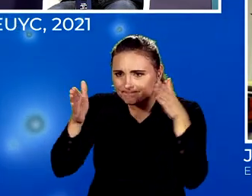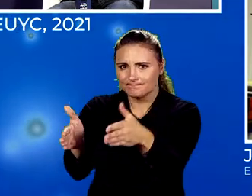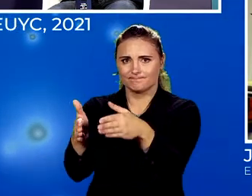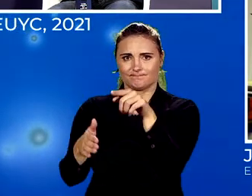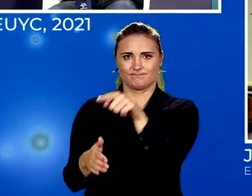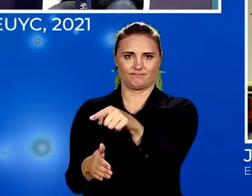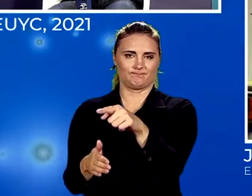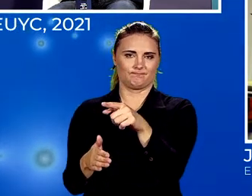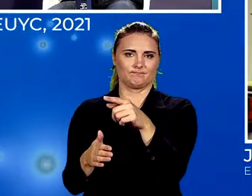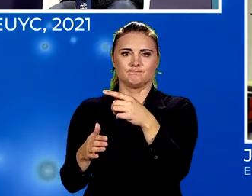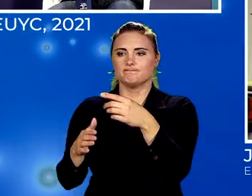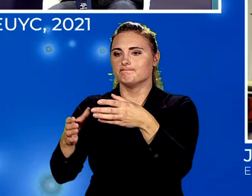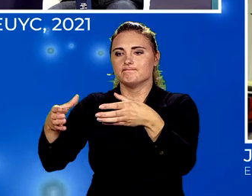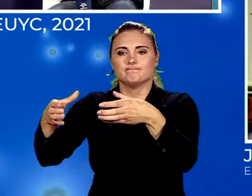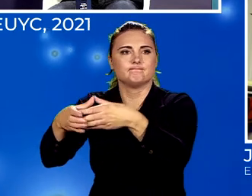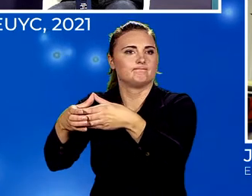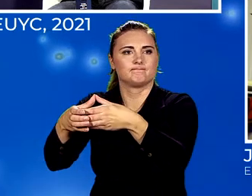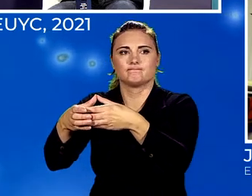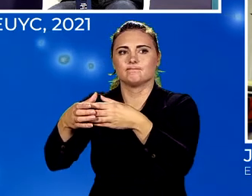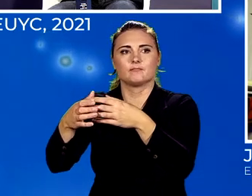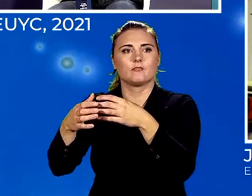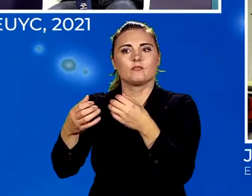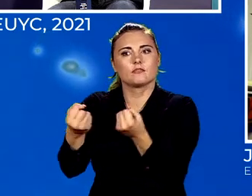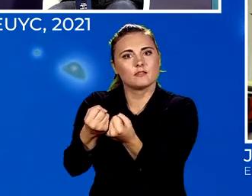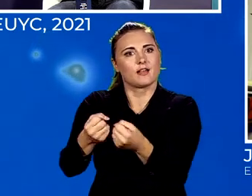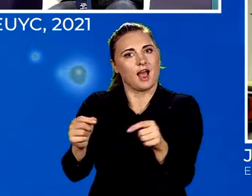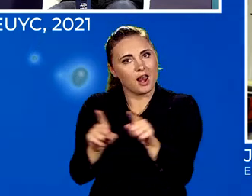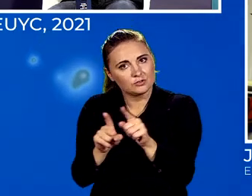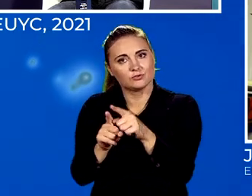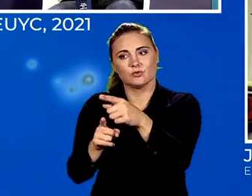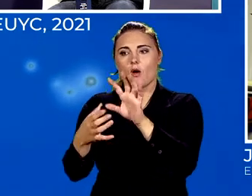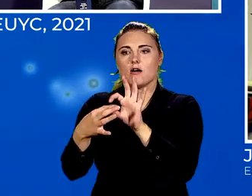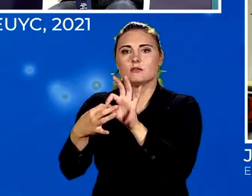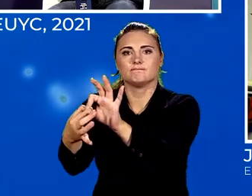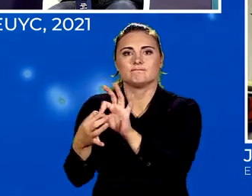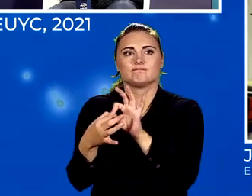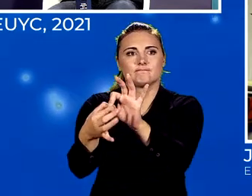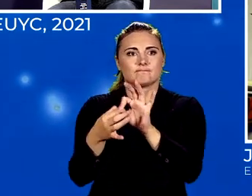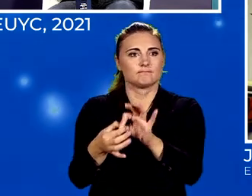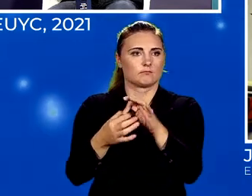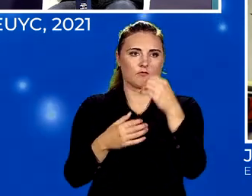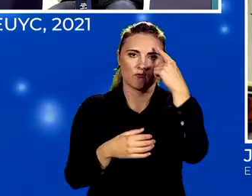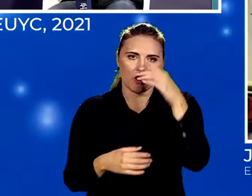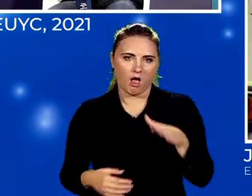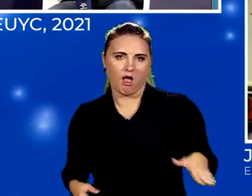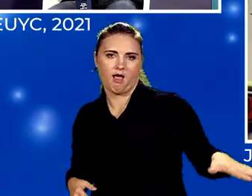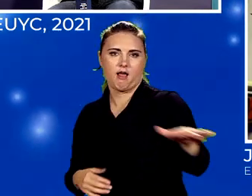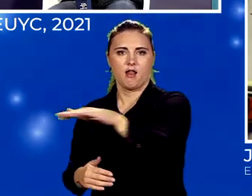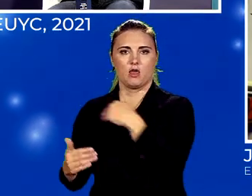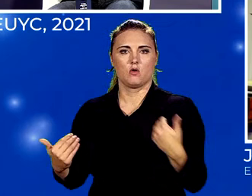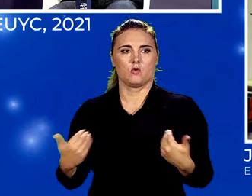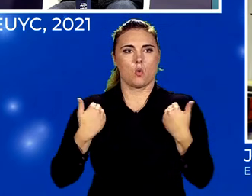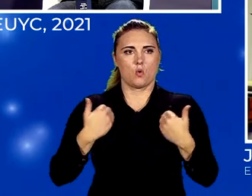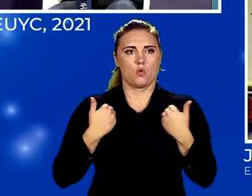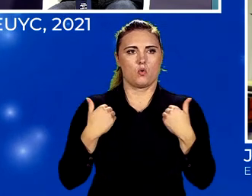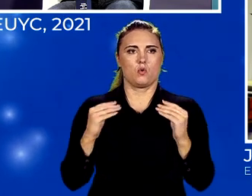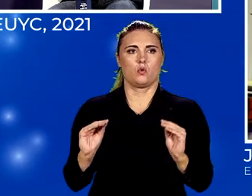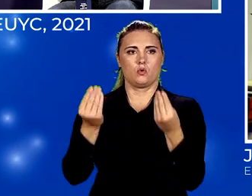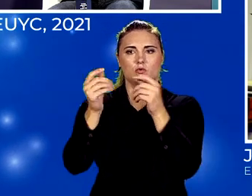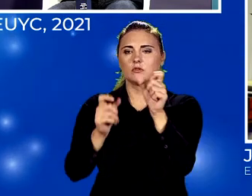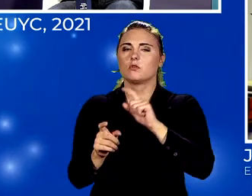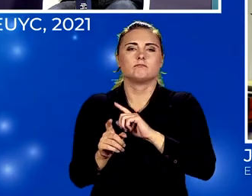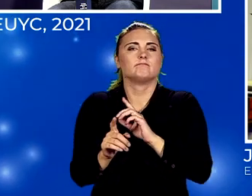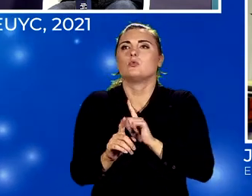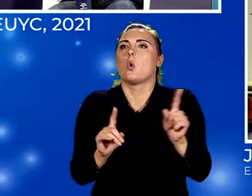means that can basically support participation of all young people, regardless any circumstances that they